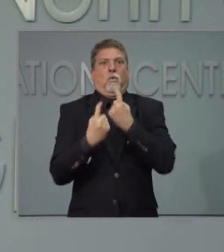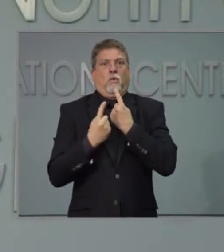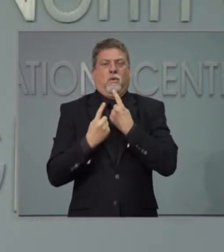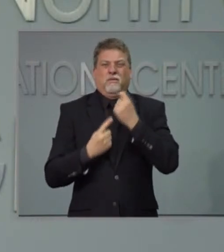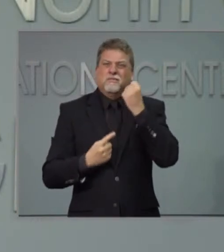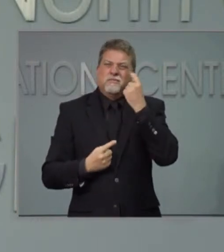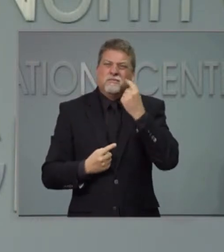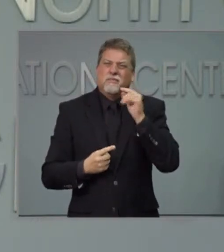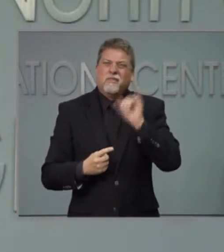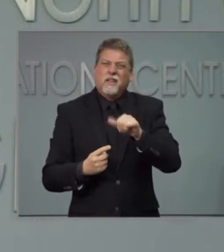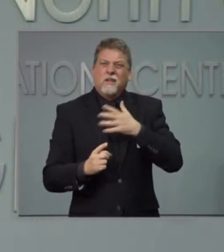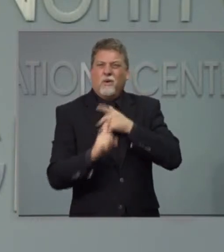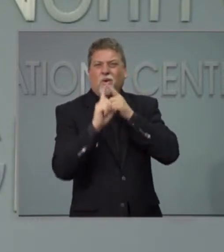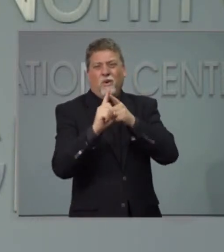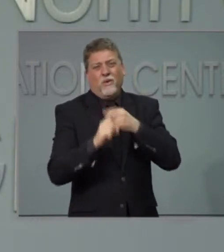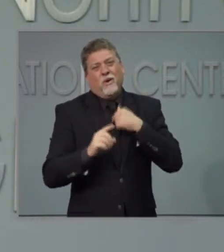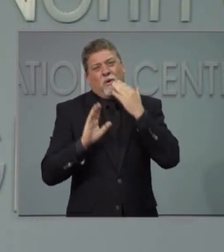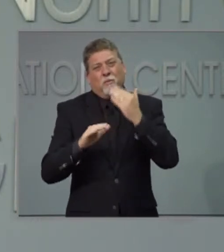Next question.